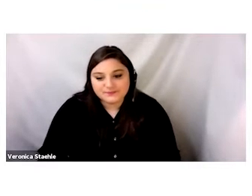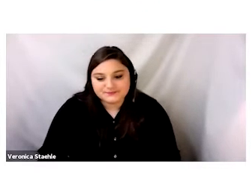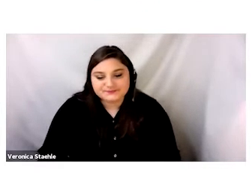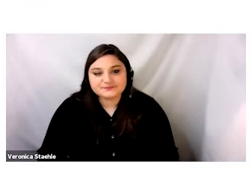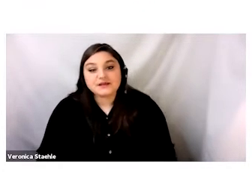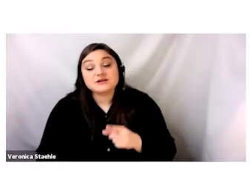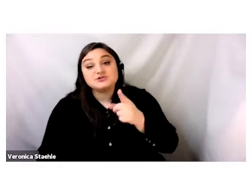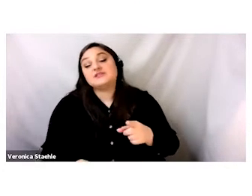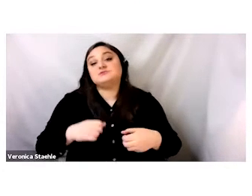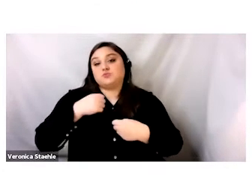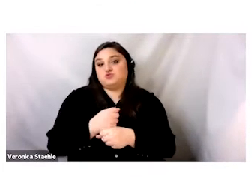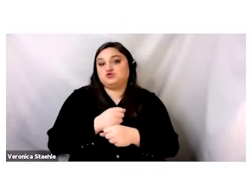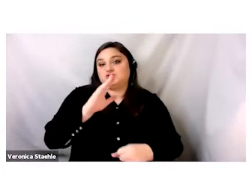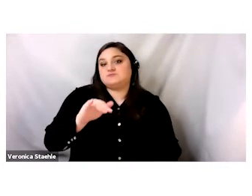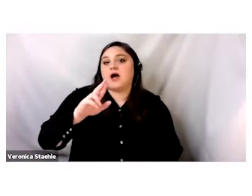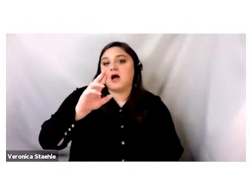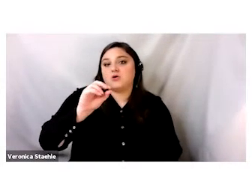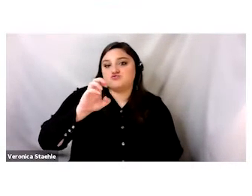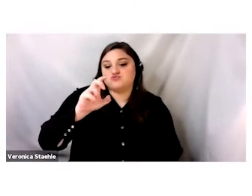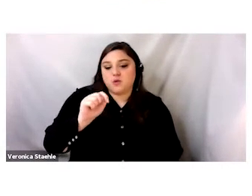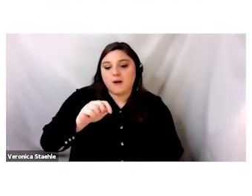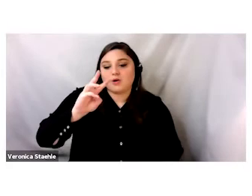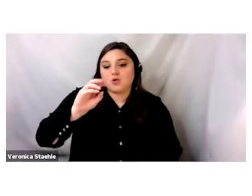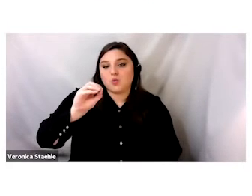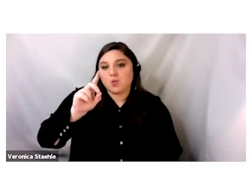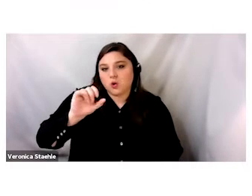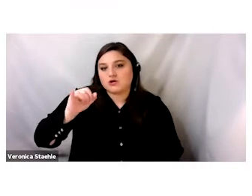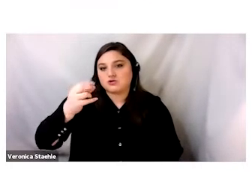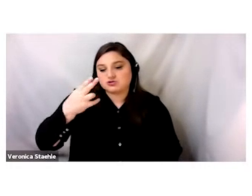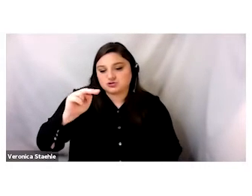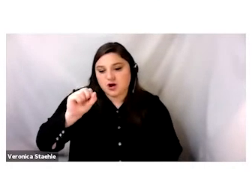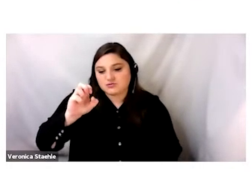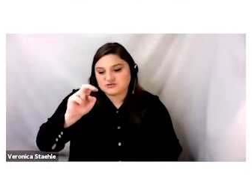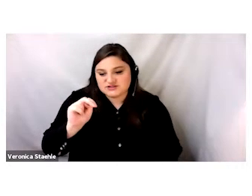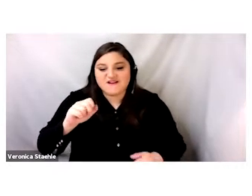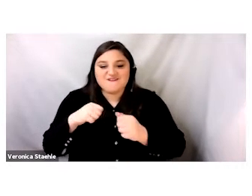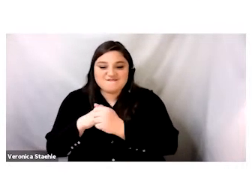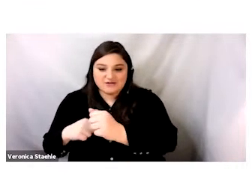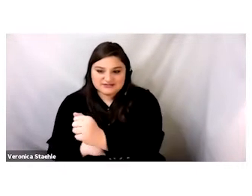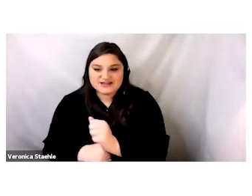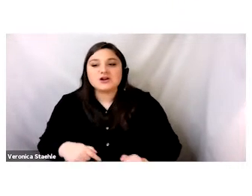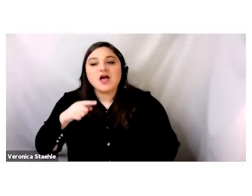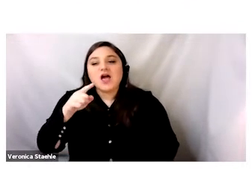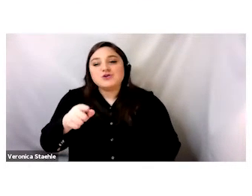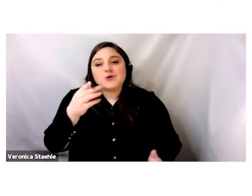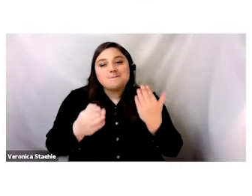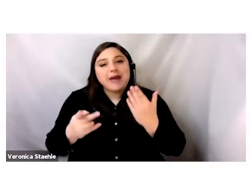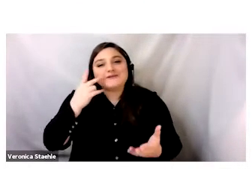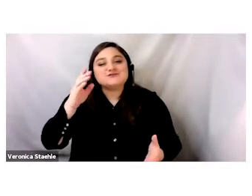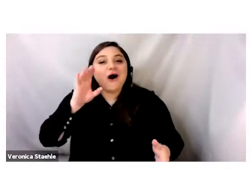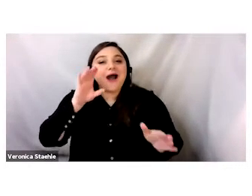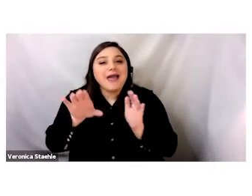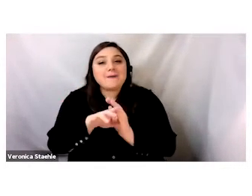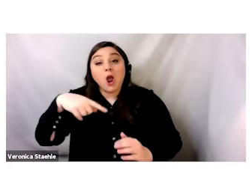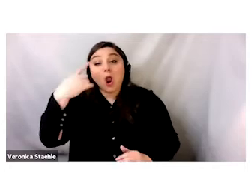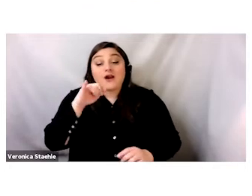Foundation produced. Some of you all may have seen a version of this where it's children trying to look over a fence or people standing on